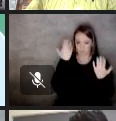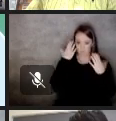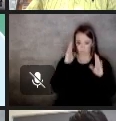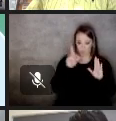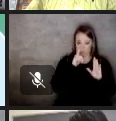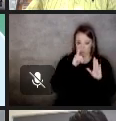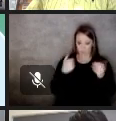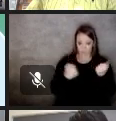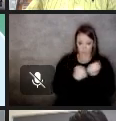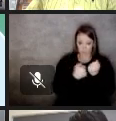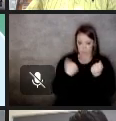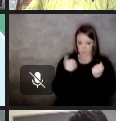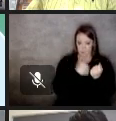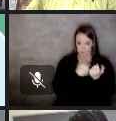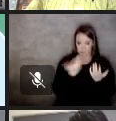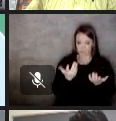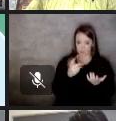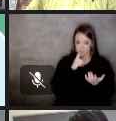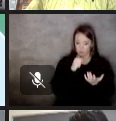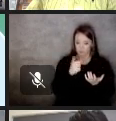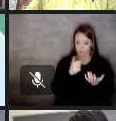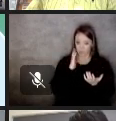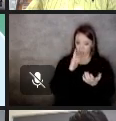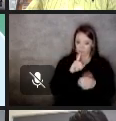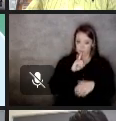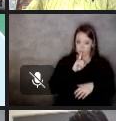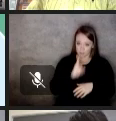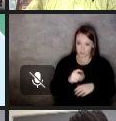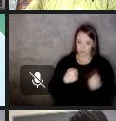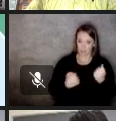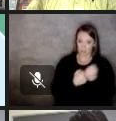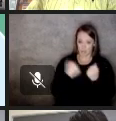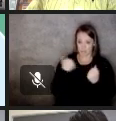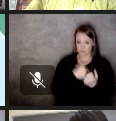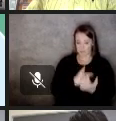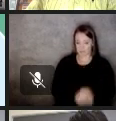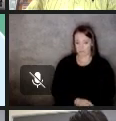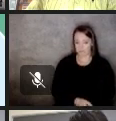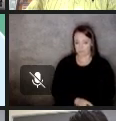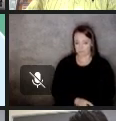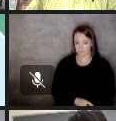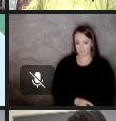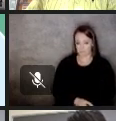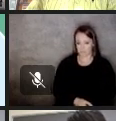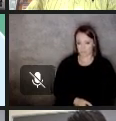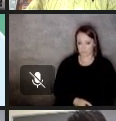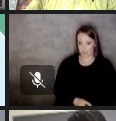know who has our back, what our protections are, what our safeties are.